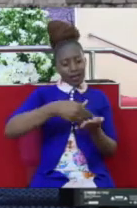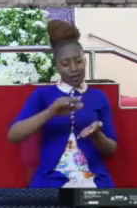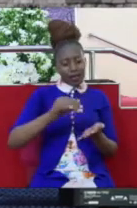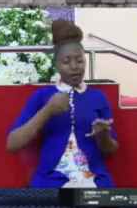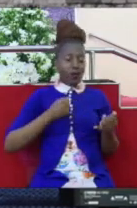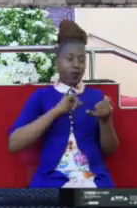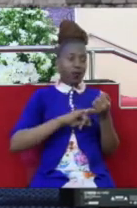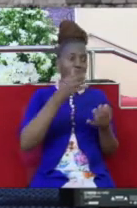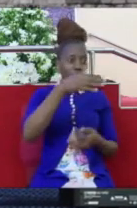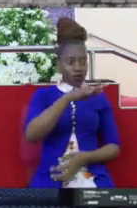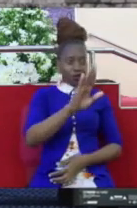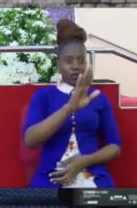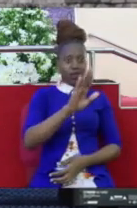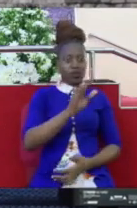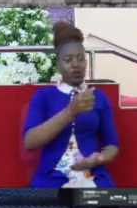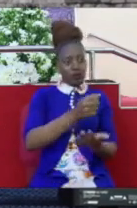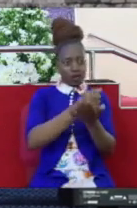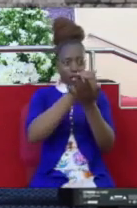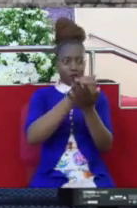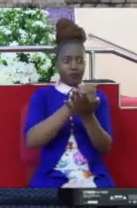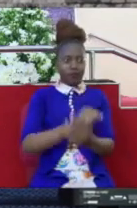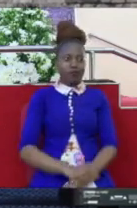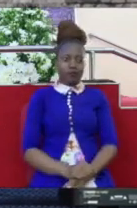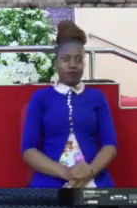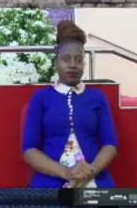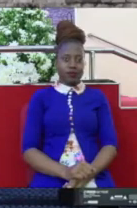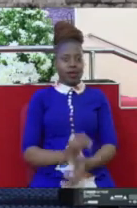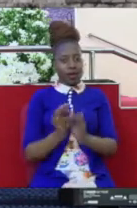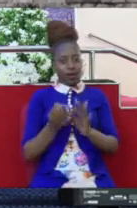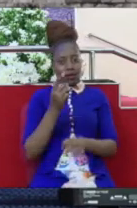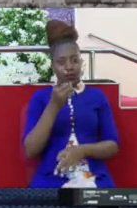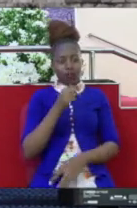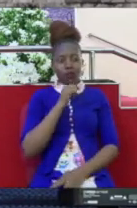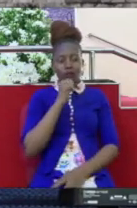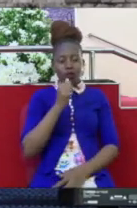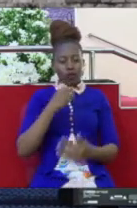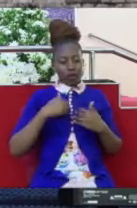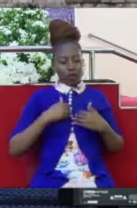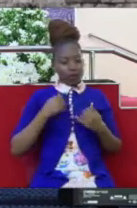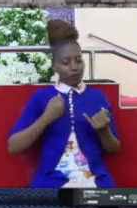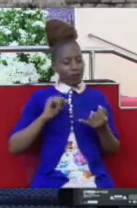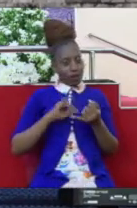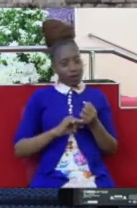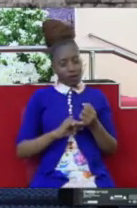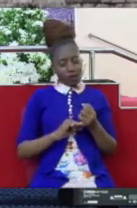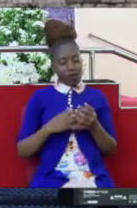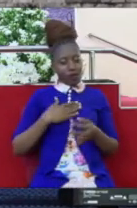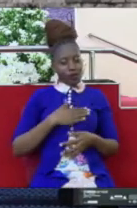If you don't have a wife, kama hauna mke, send Pastor Millie or some lady from the church or a group of ladies.